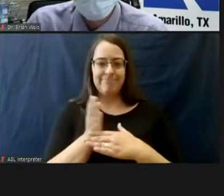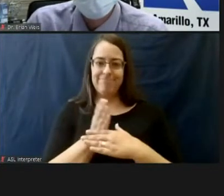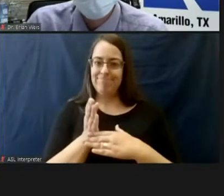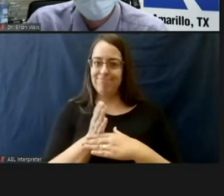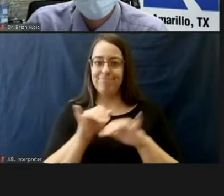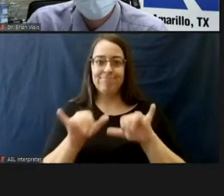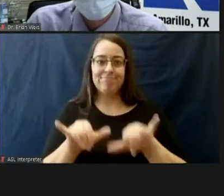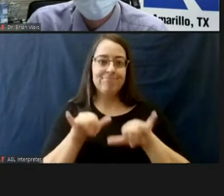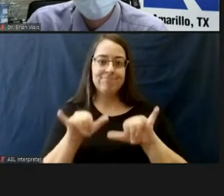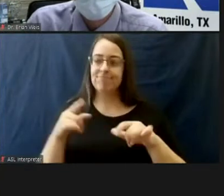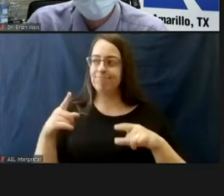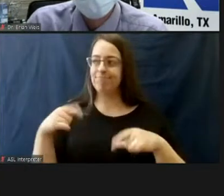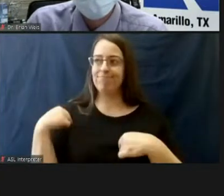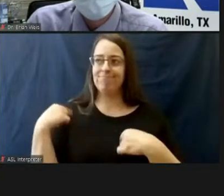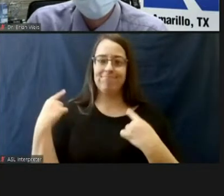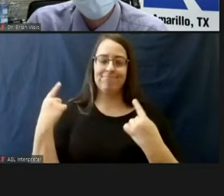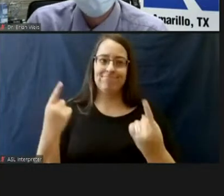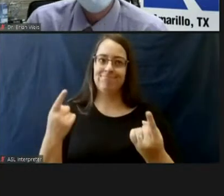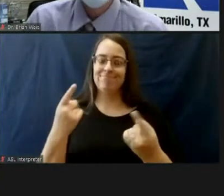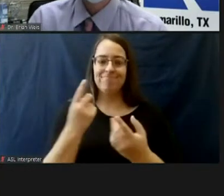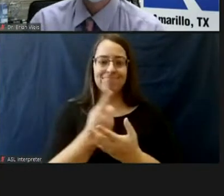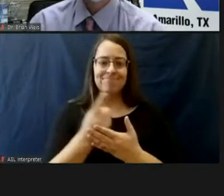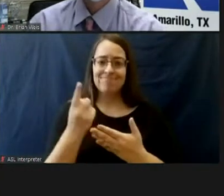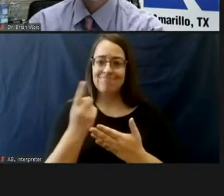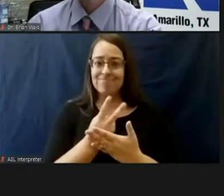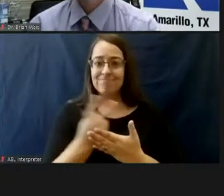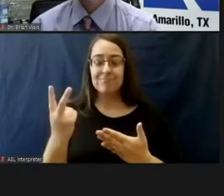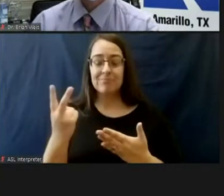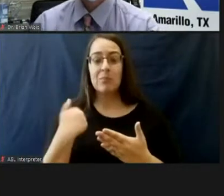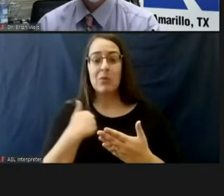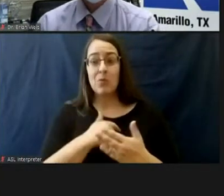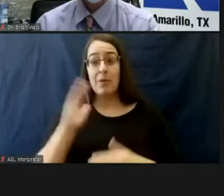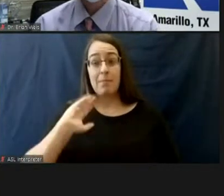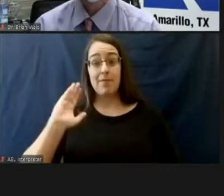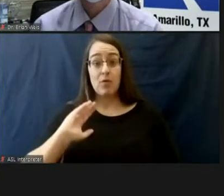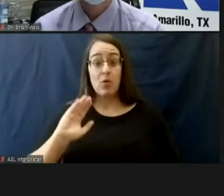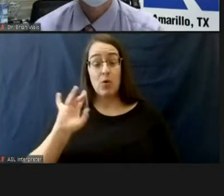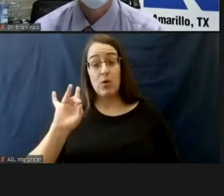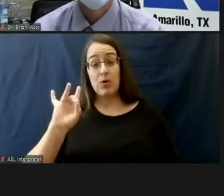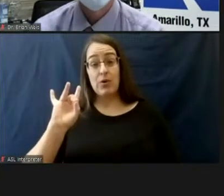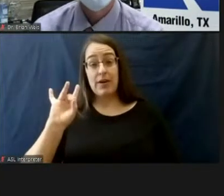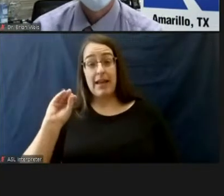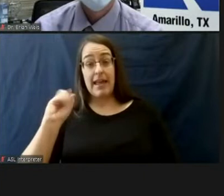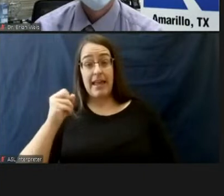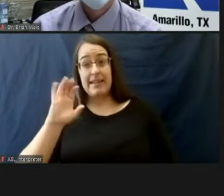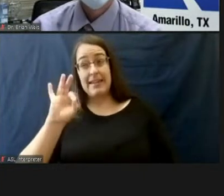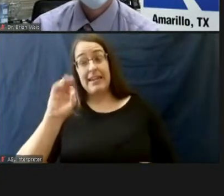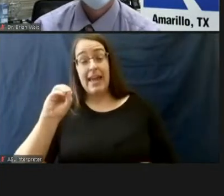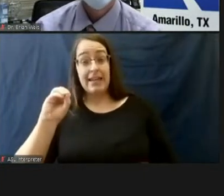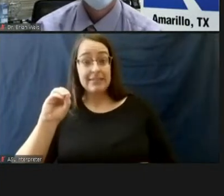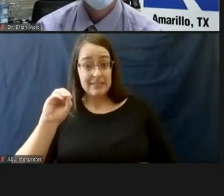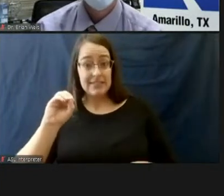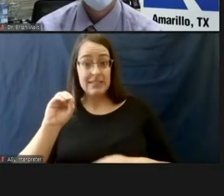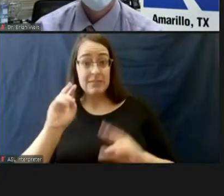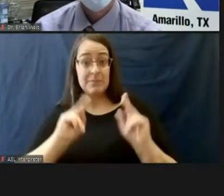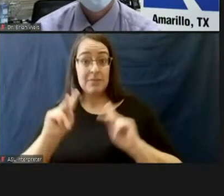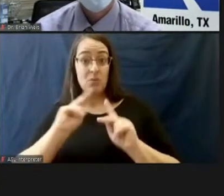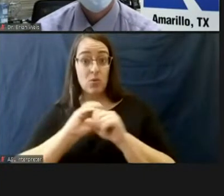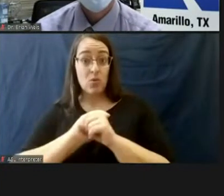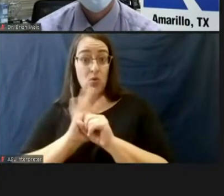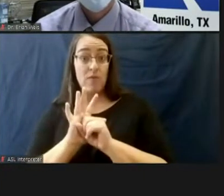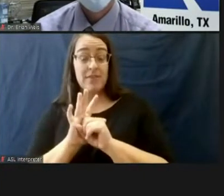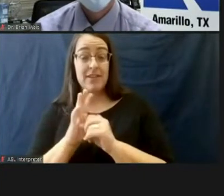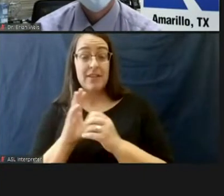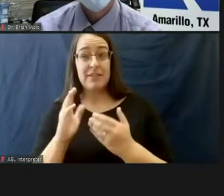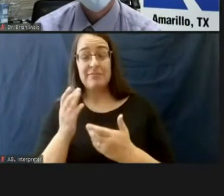for a few weeks at least. We were up as high as the high 80s, 90 patients hospitalized not long